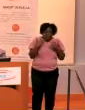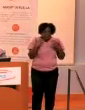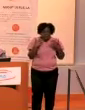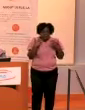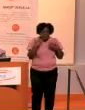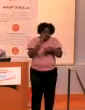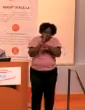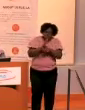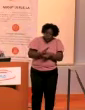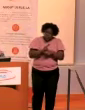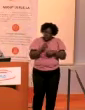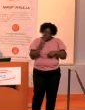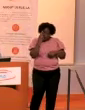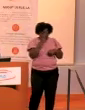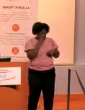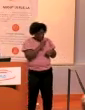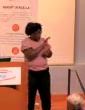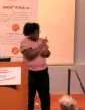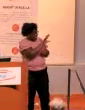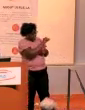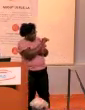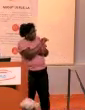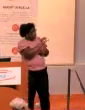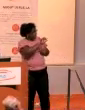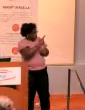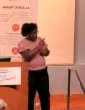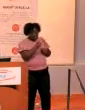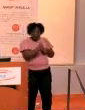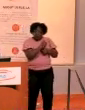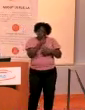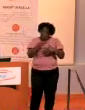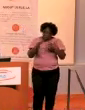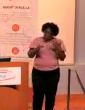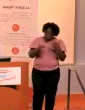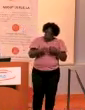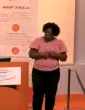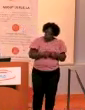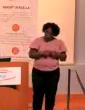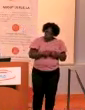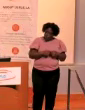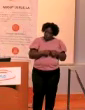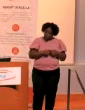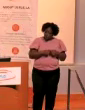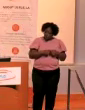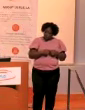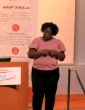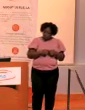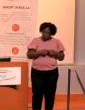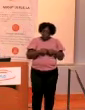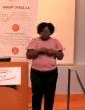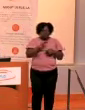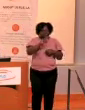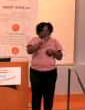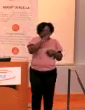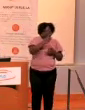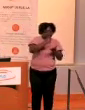use cyclophosphamide first, another option in these guidelines is second-line therapy is